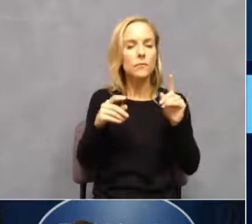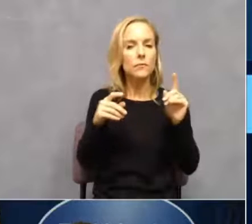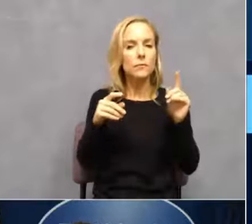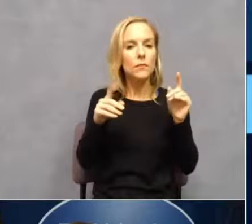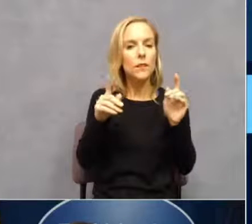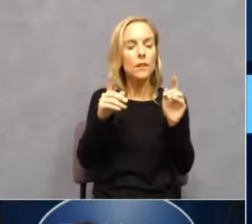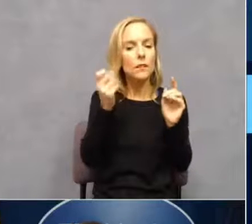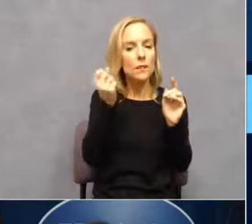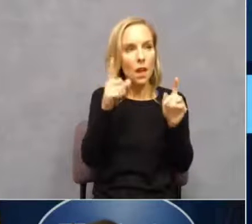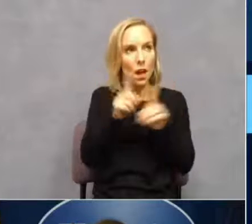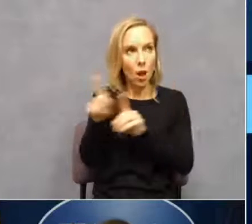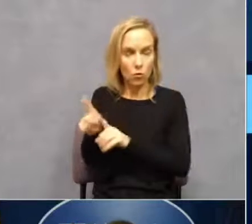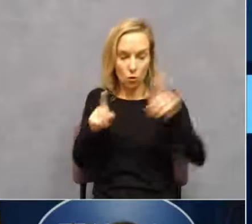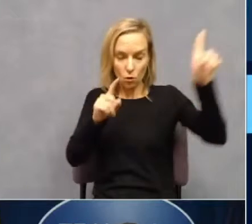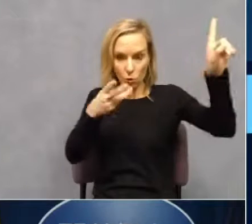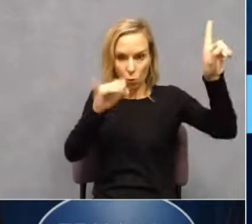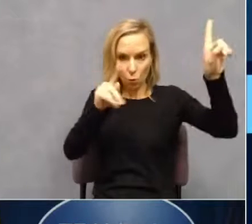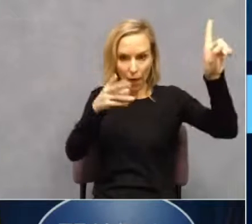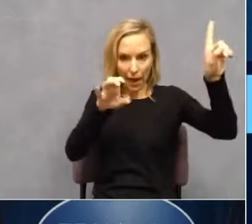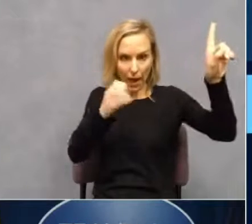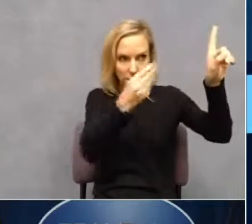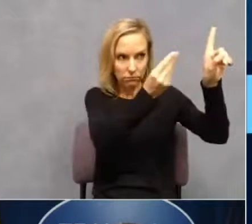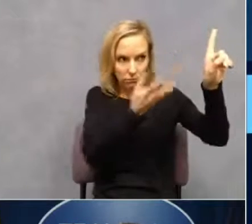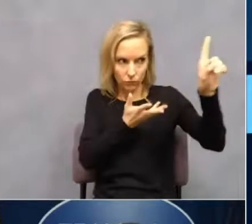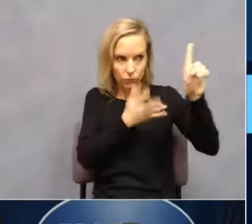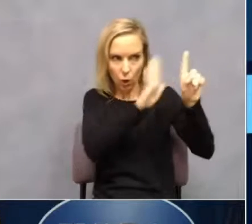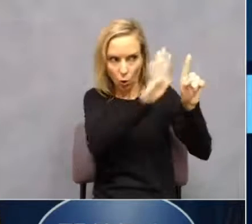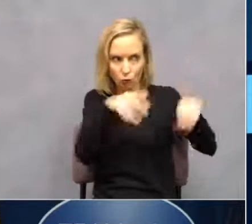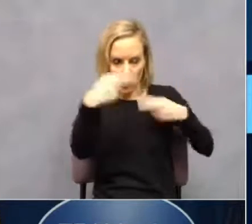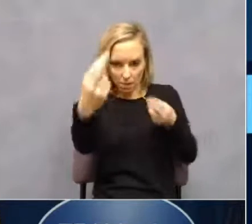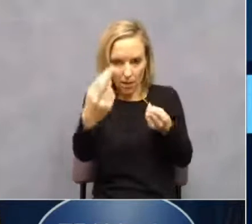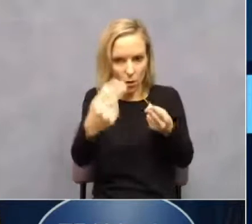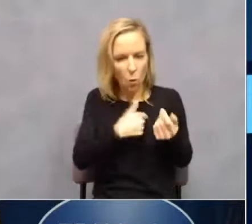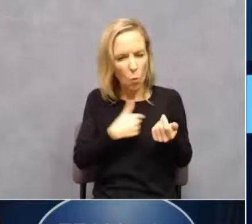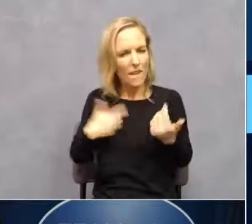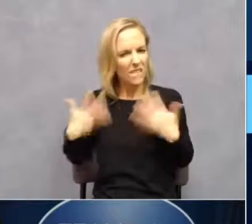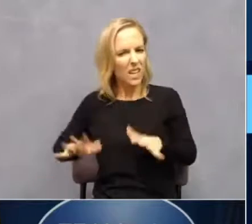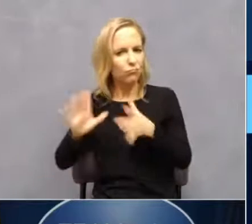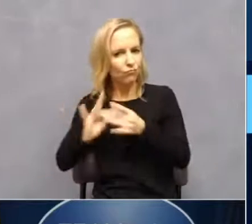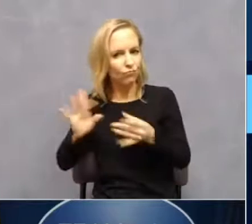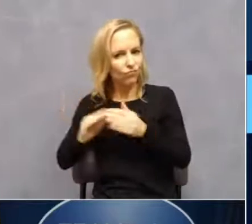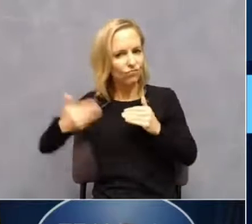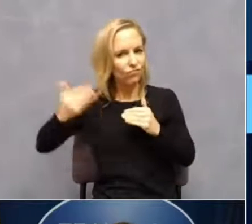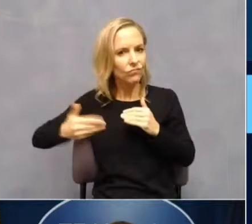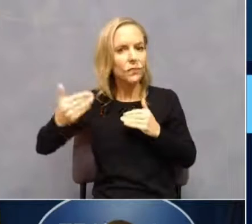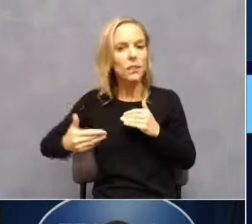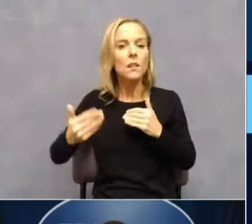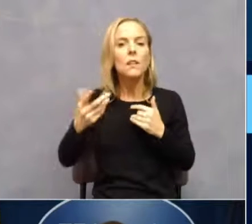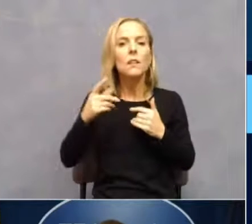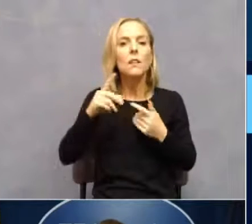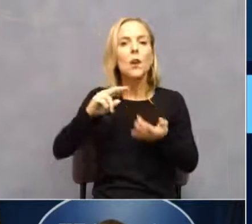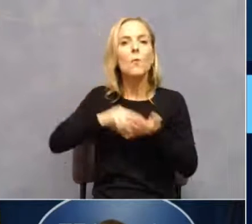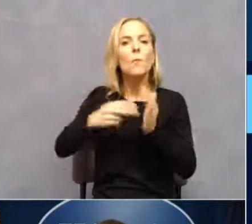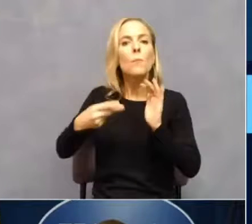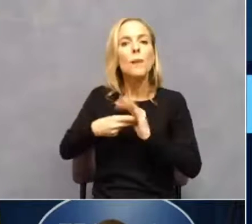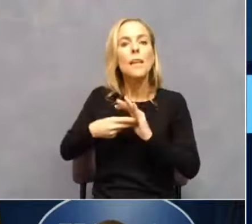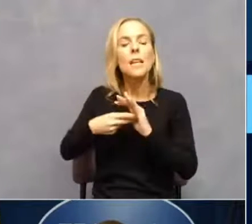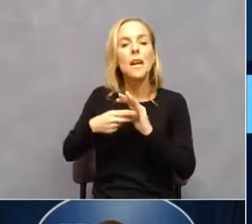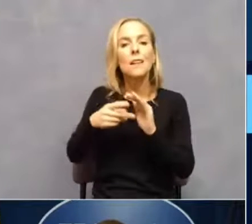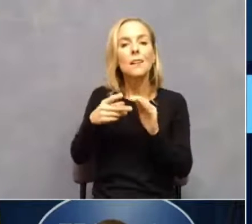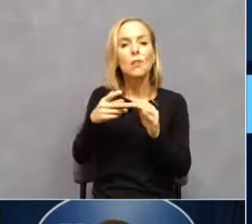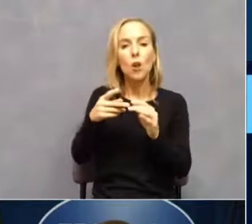for the first time, and it's something we've been saying for a little while, and that's that current transmissions are linked to